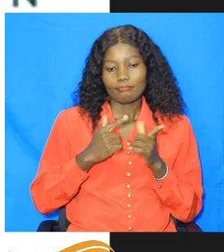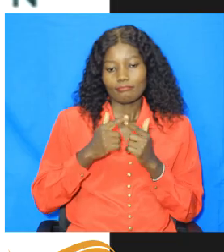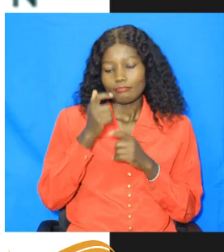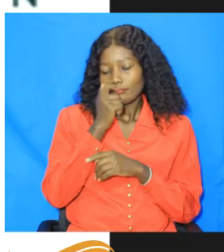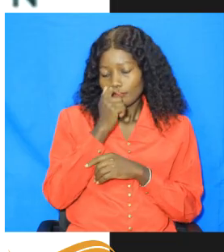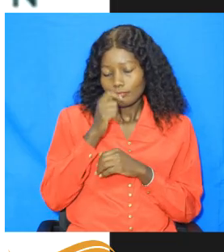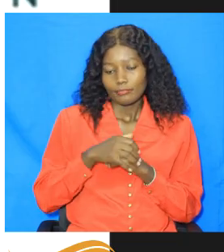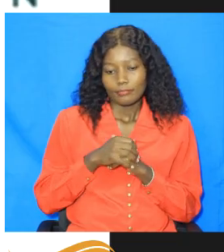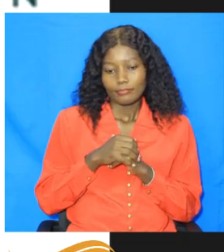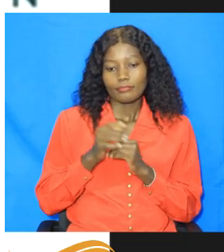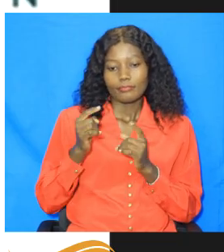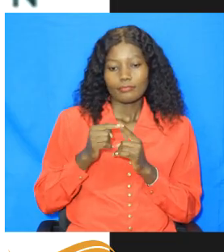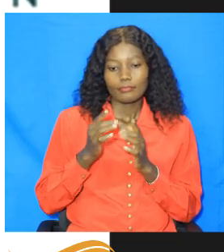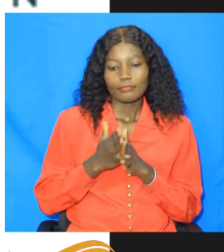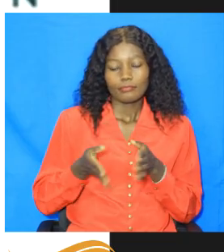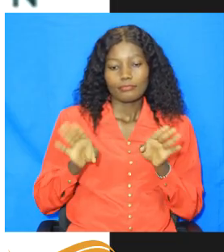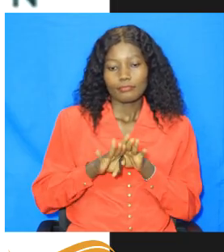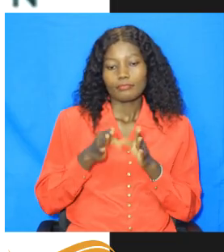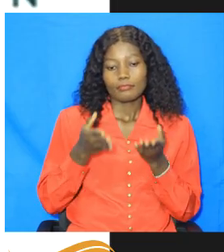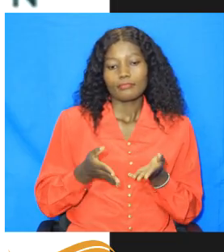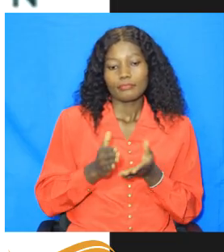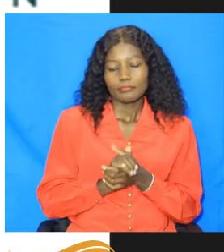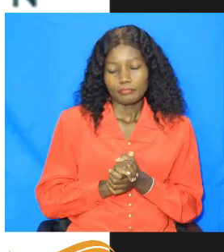to bring this to an end.